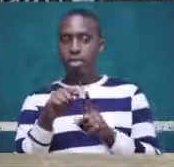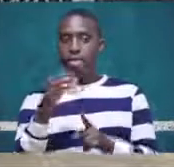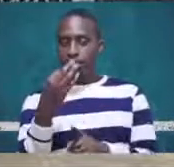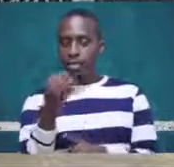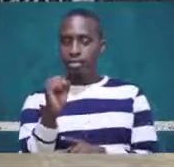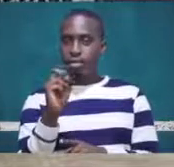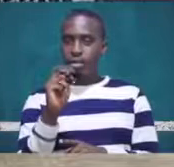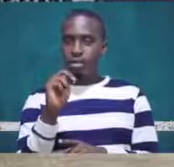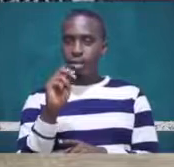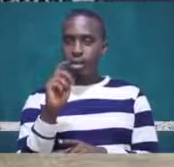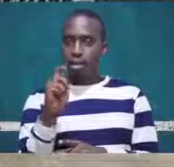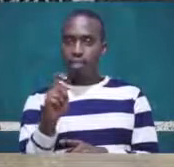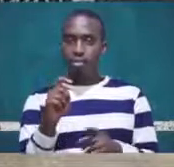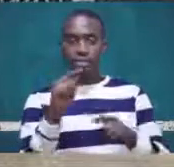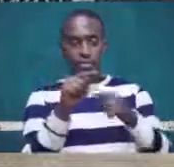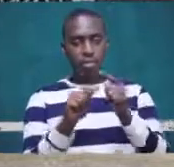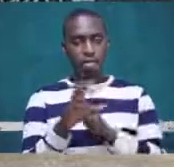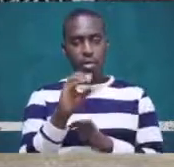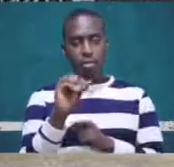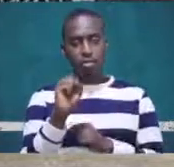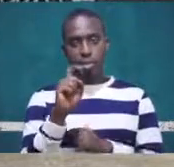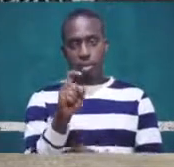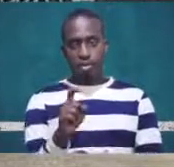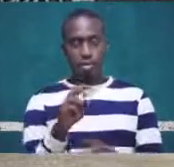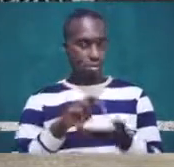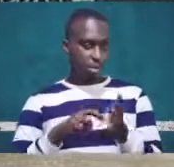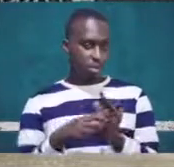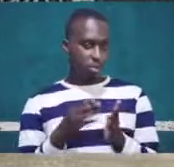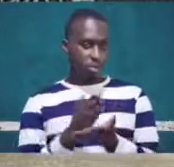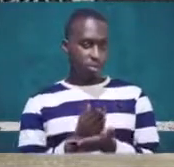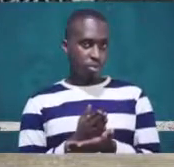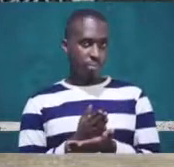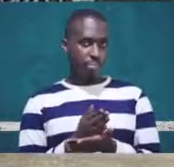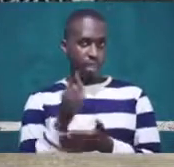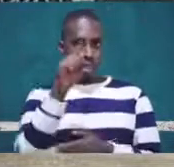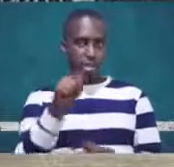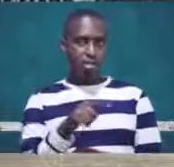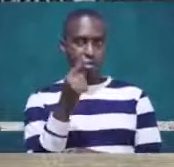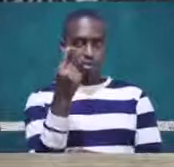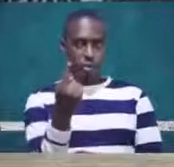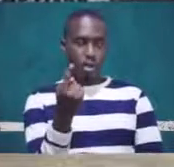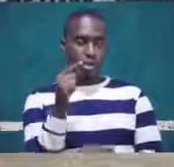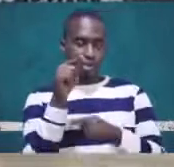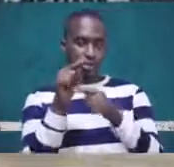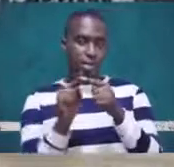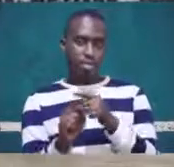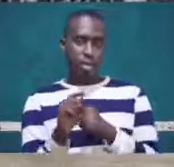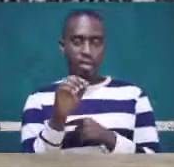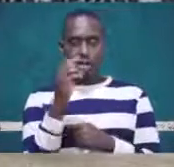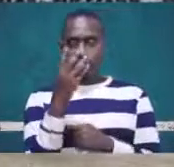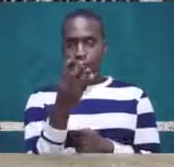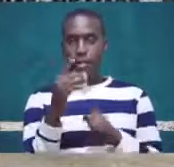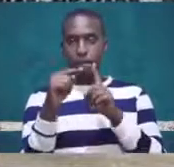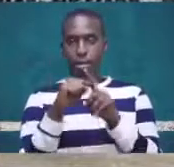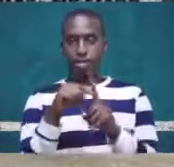by cos x. Means that the integral of 1 divided by 4